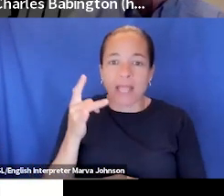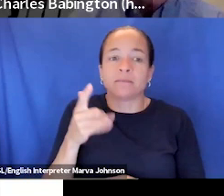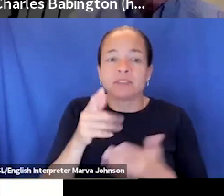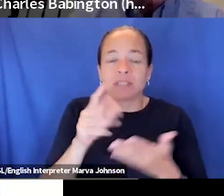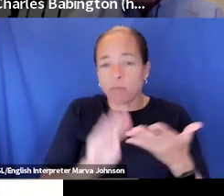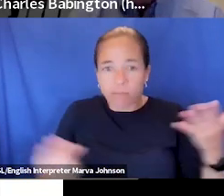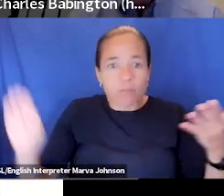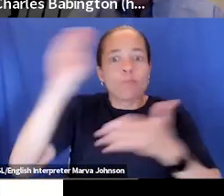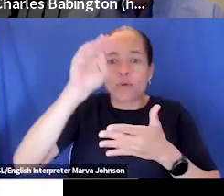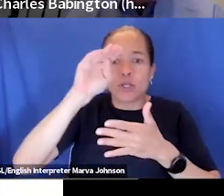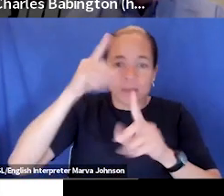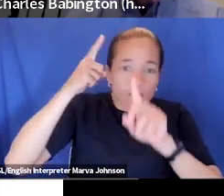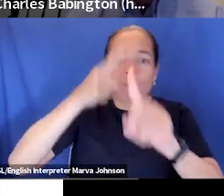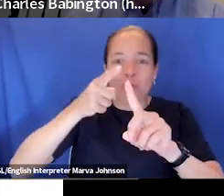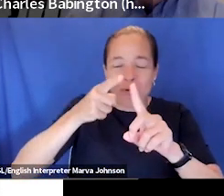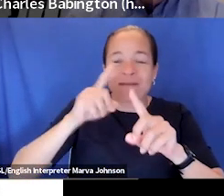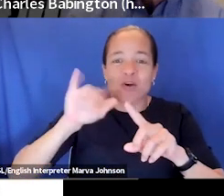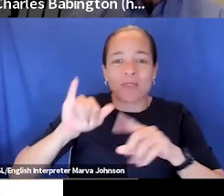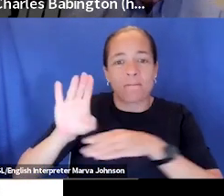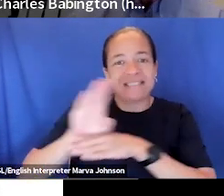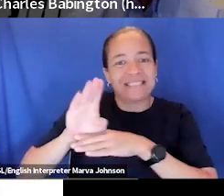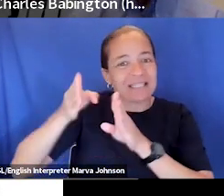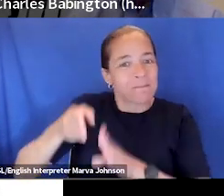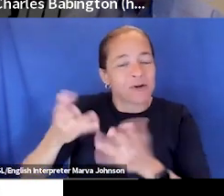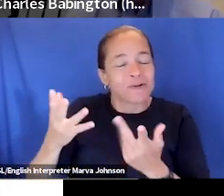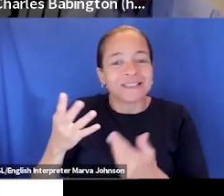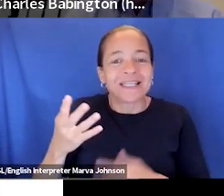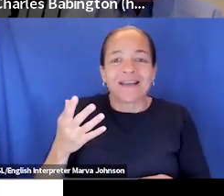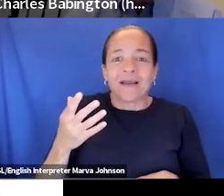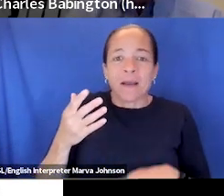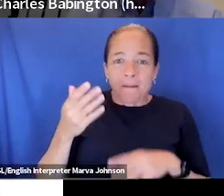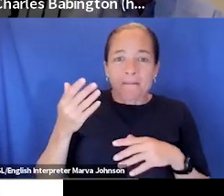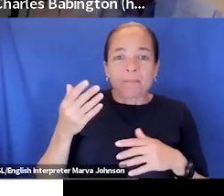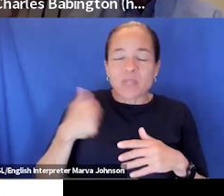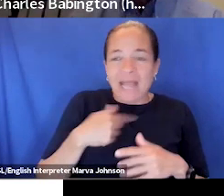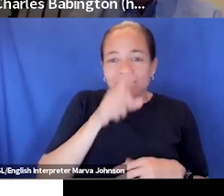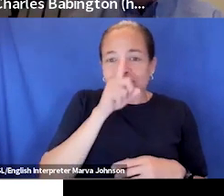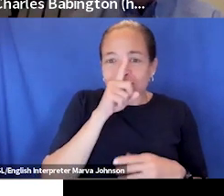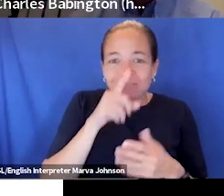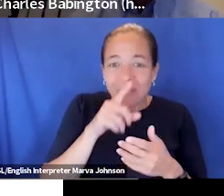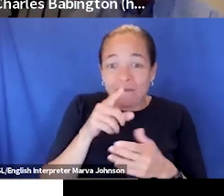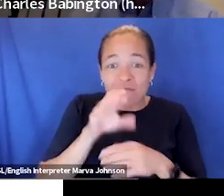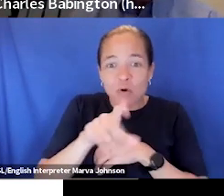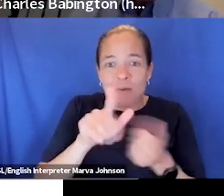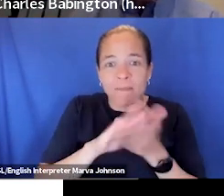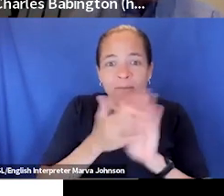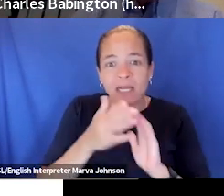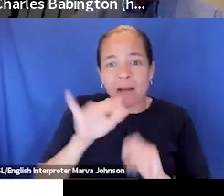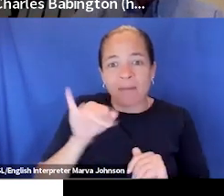that busy reader. I say, put the news first. I'm not trying to turn you all into journalists, but it helps to think like a